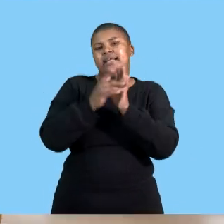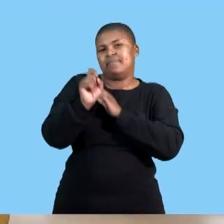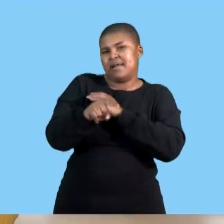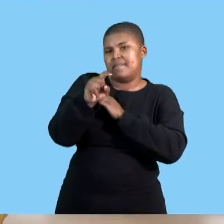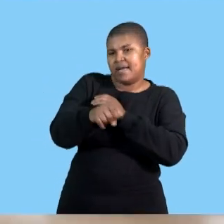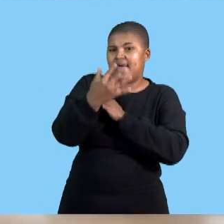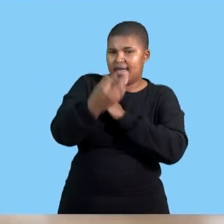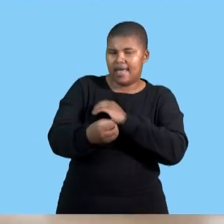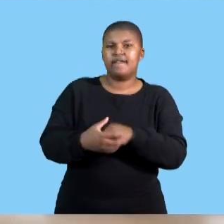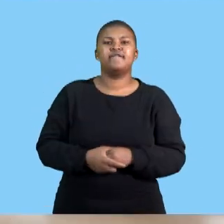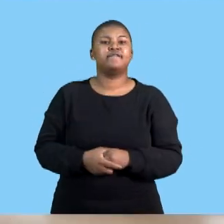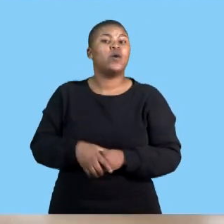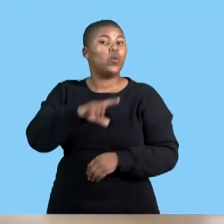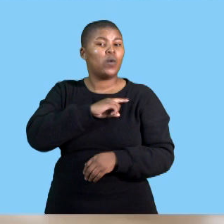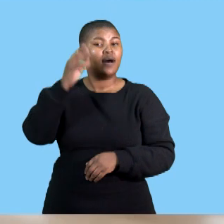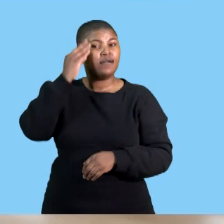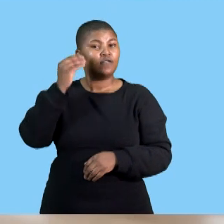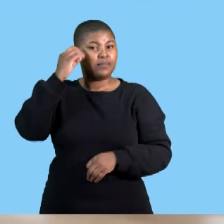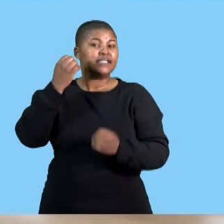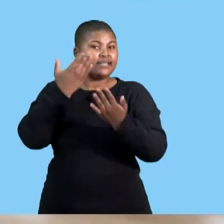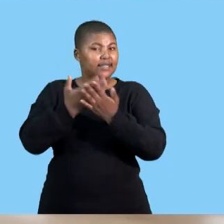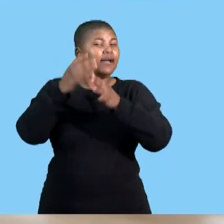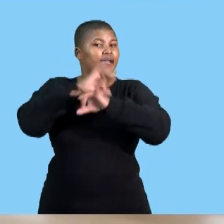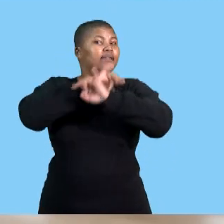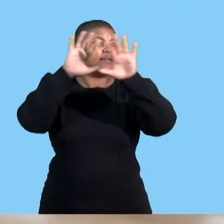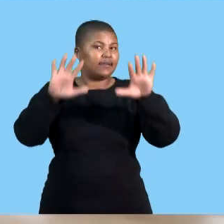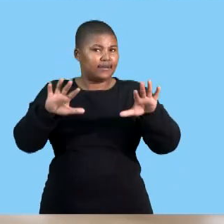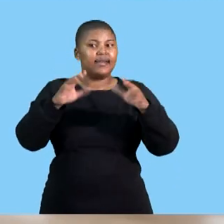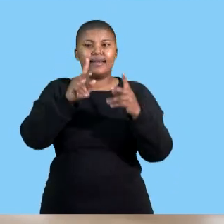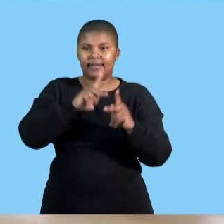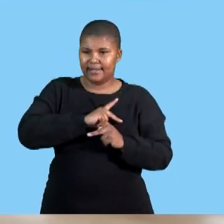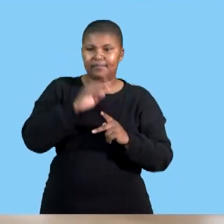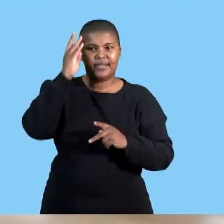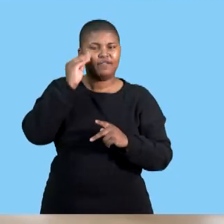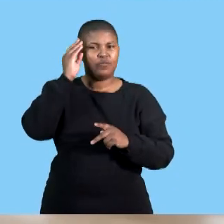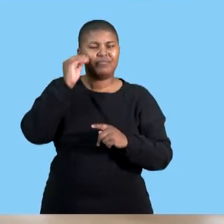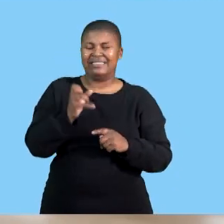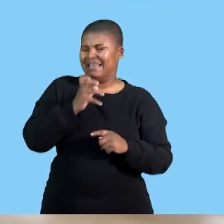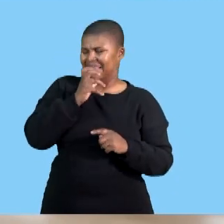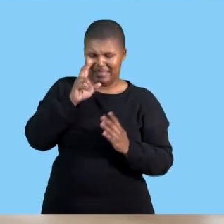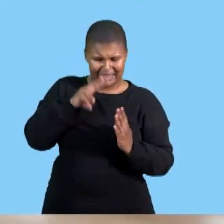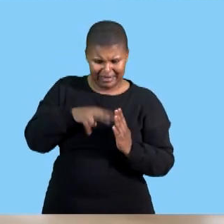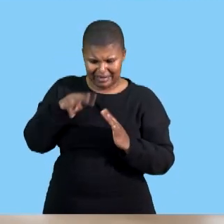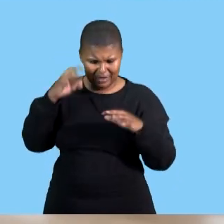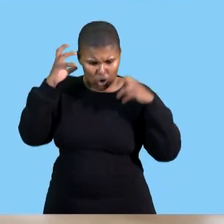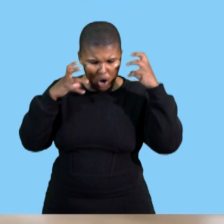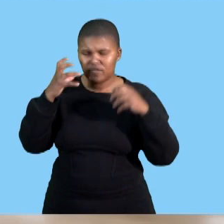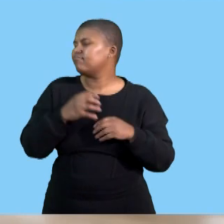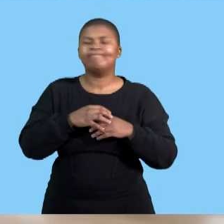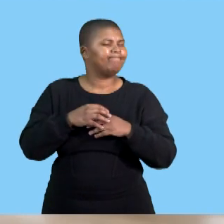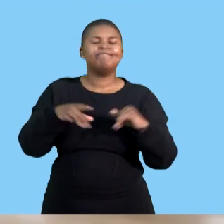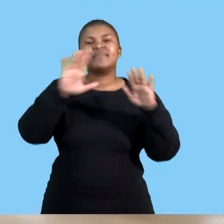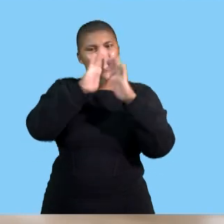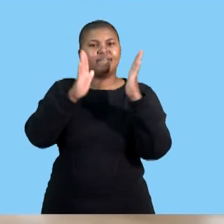have definitions, so that information is kept neat and there's not a lot to read, because if we